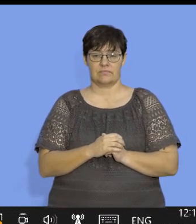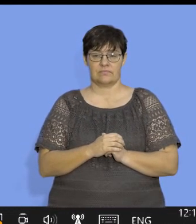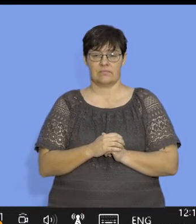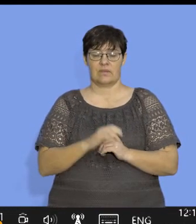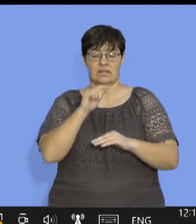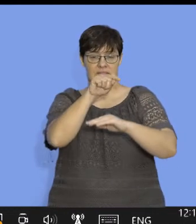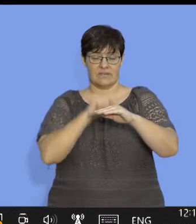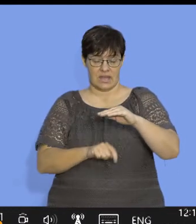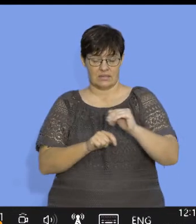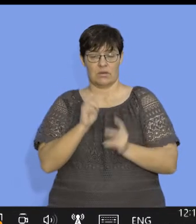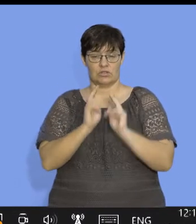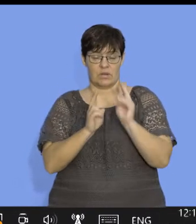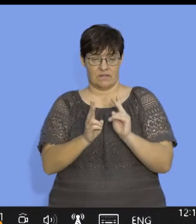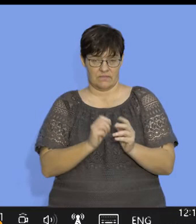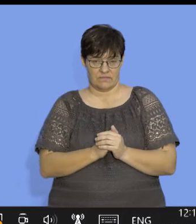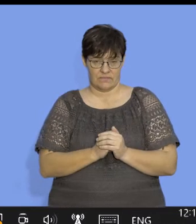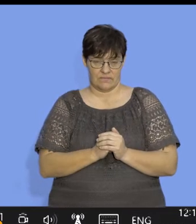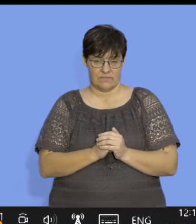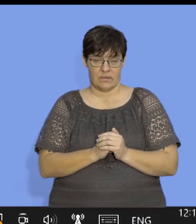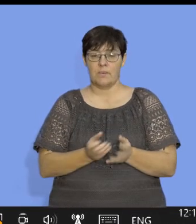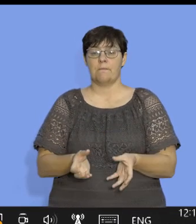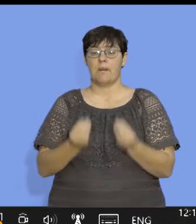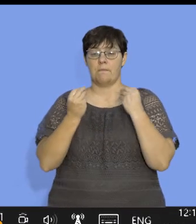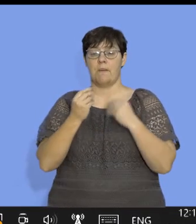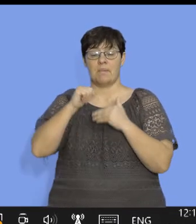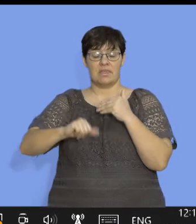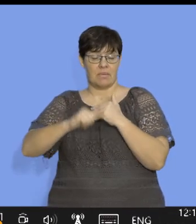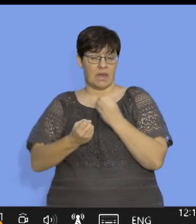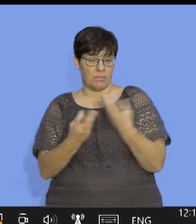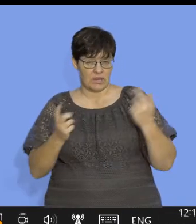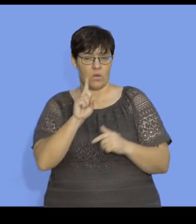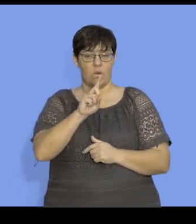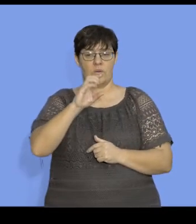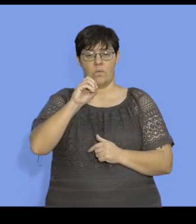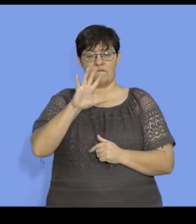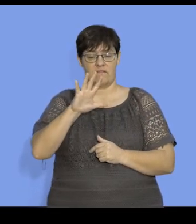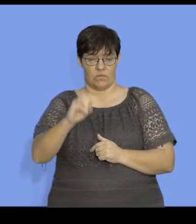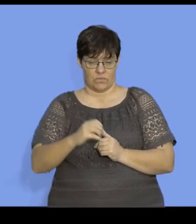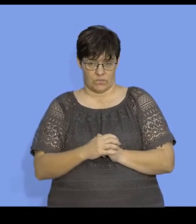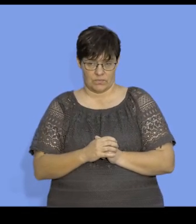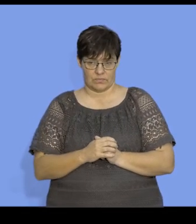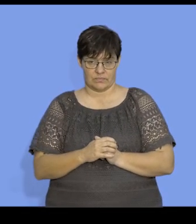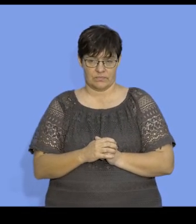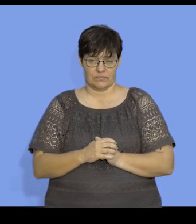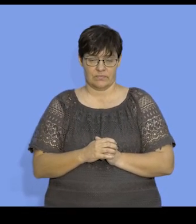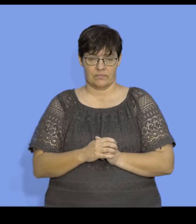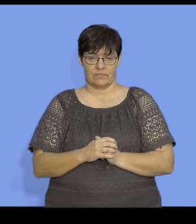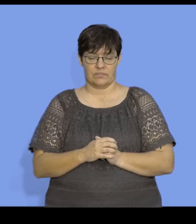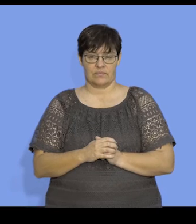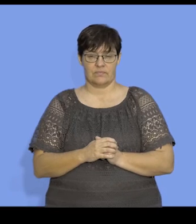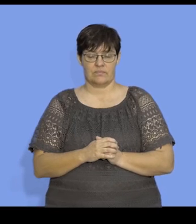12,600 divide by 12 will give you a figure of 1050. That is the average per month.